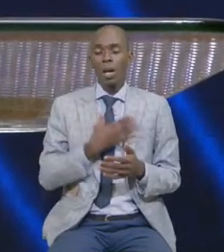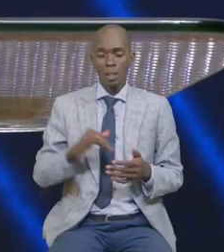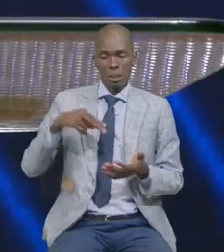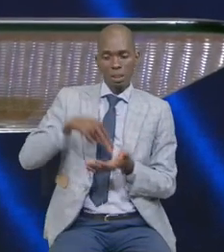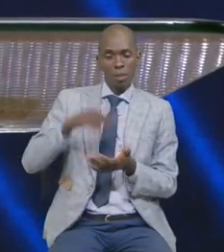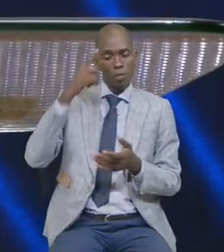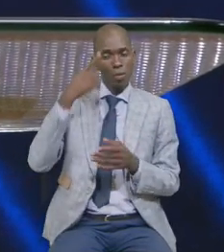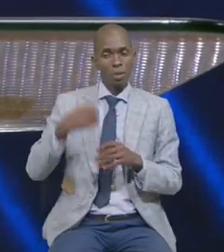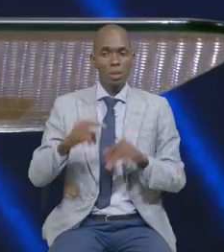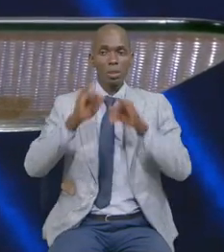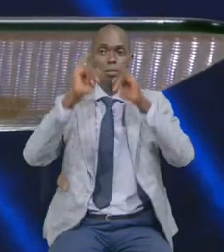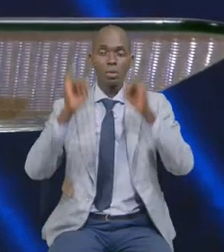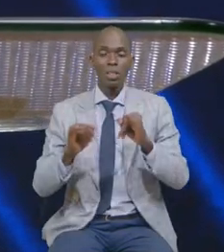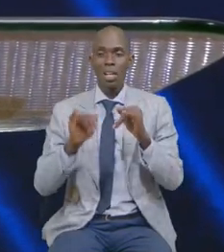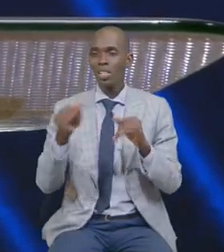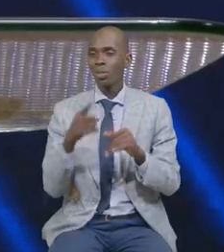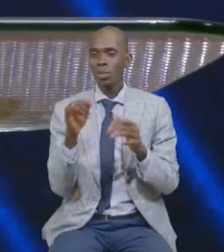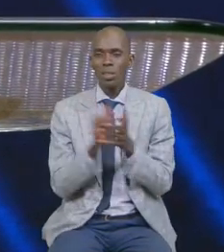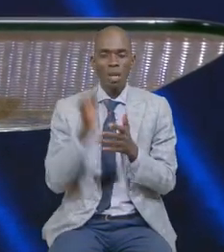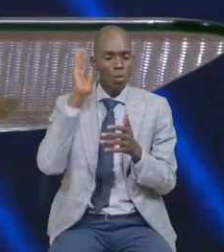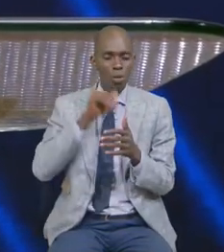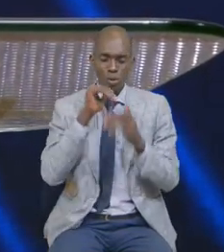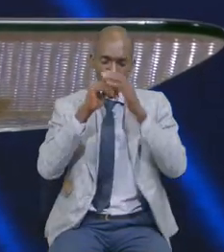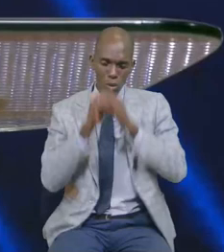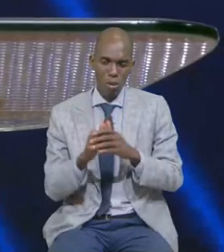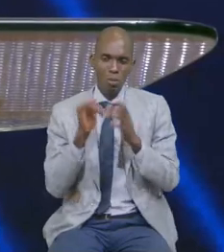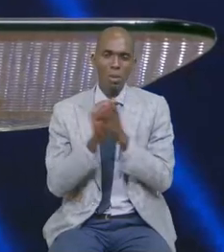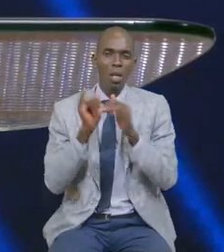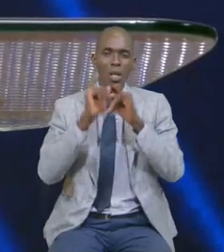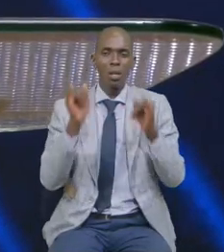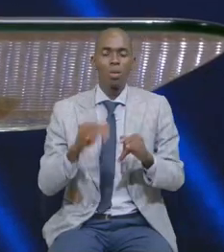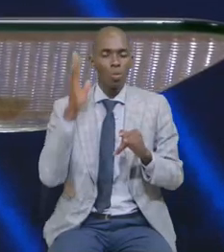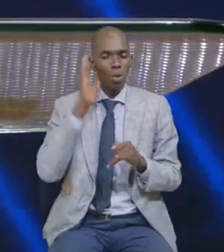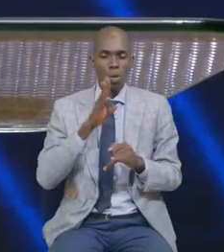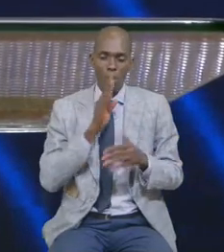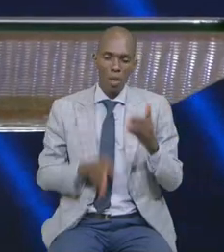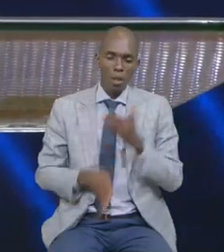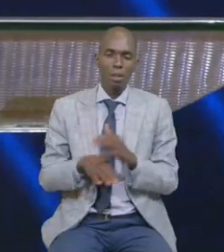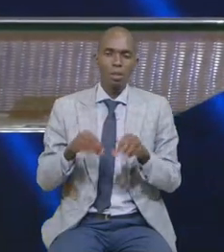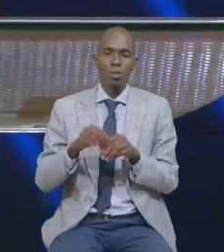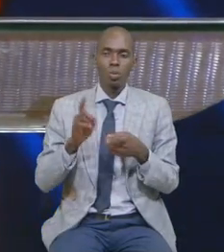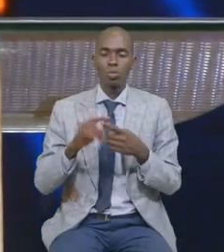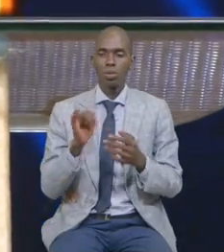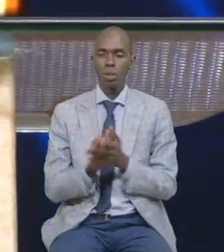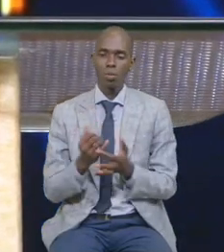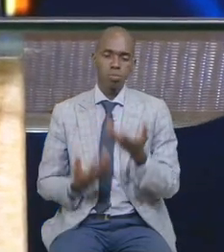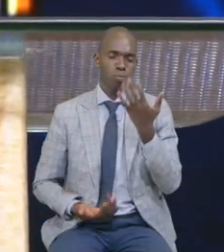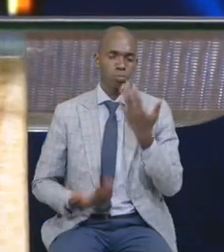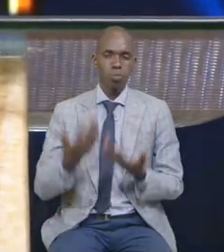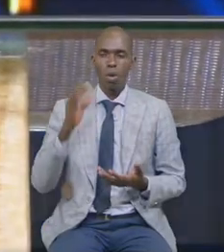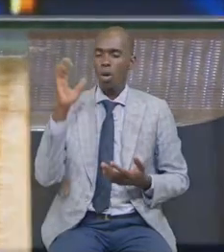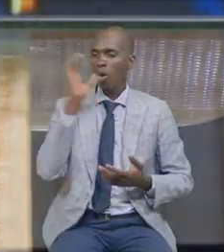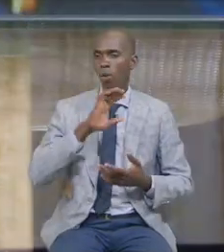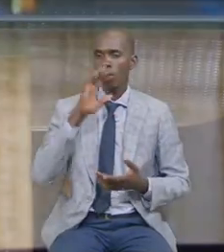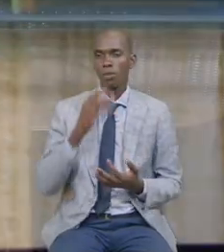failure will be cast into burning fairy funnies that's the gambling he wants you he wants there